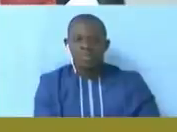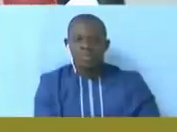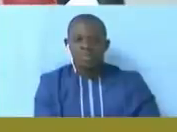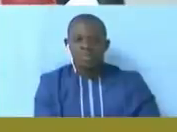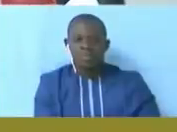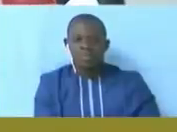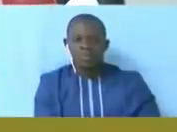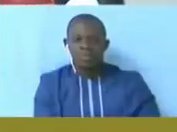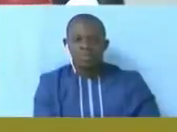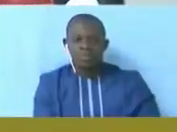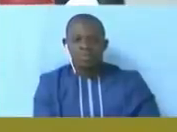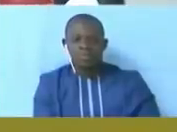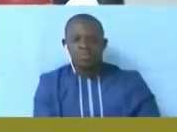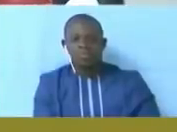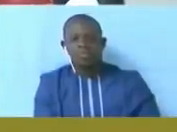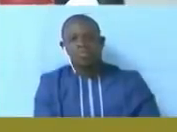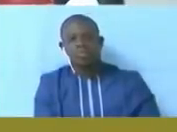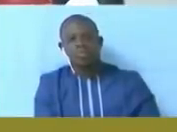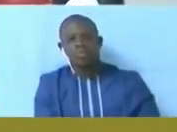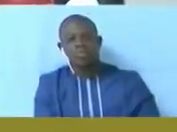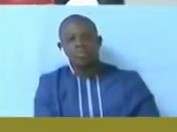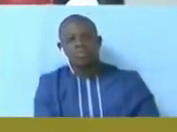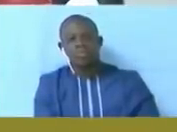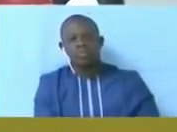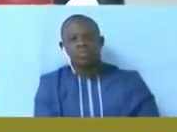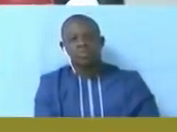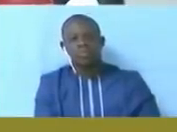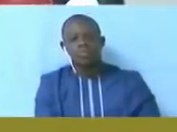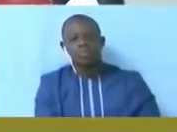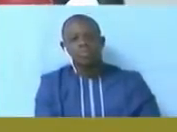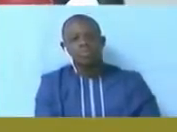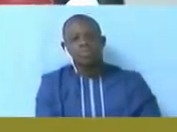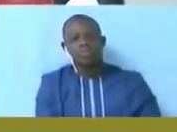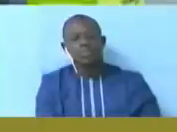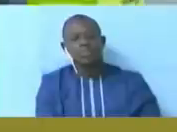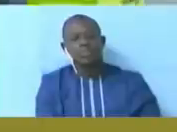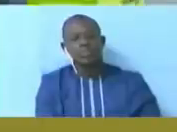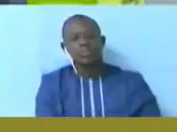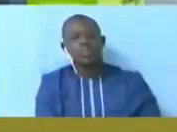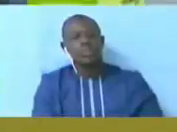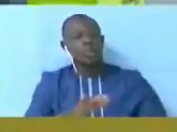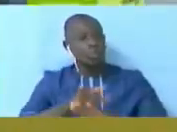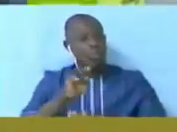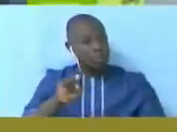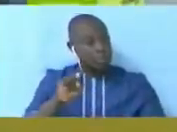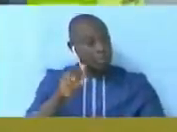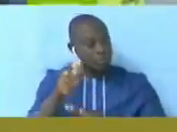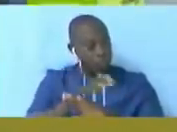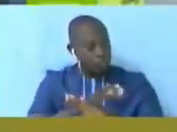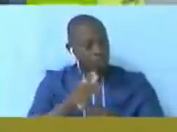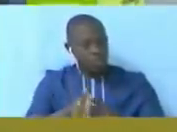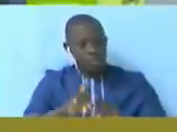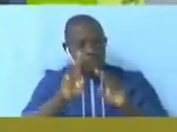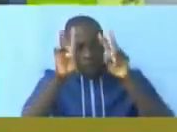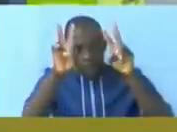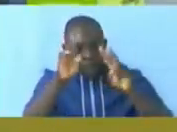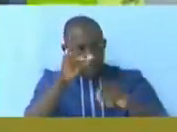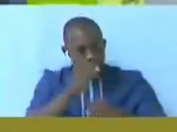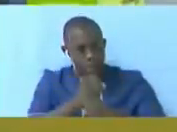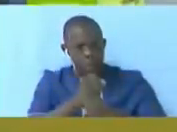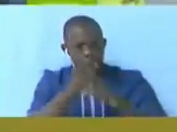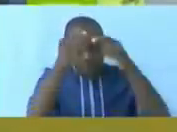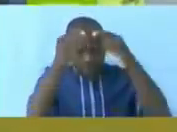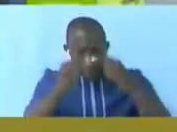le barbitun isi muru nyoka ye akuo landi ye badi ya julolu choki. On that occasion he made a statement.